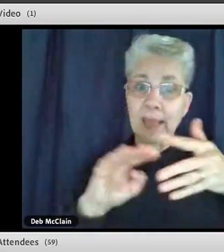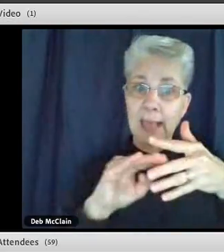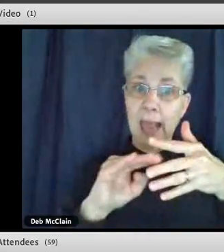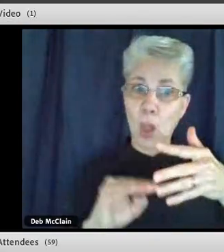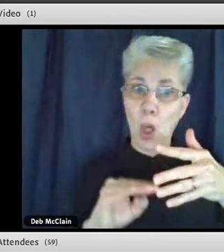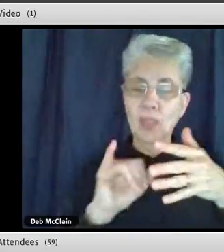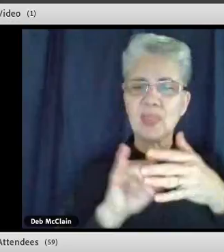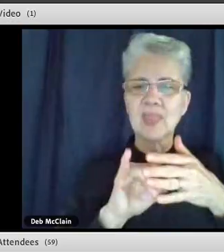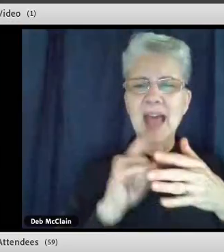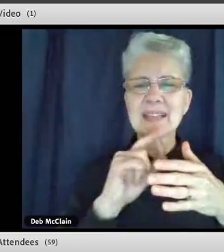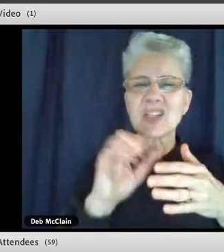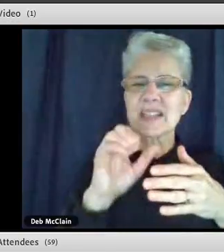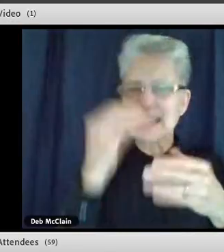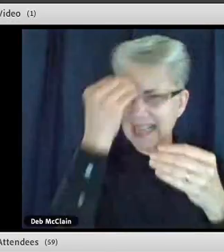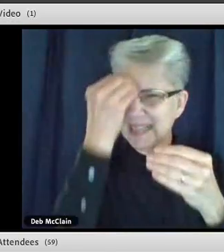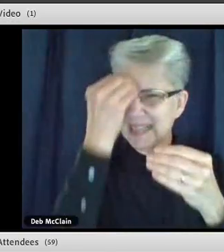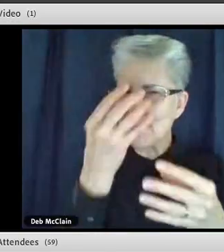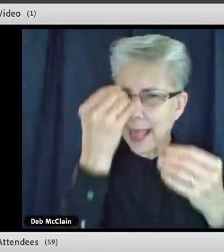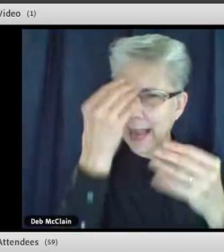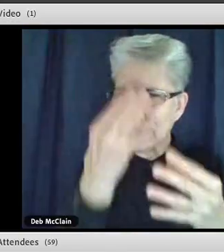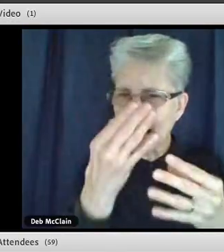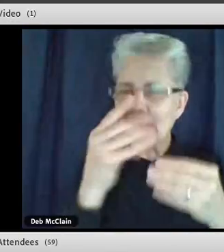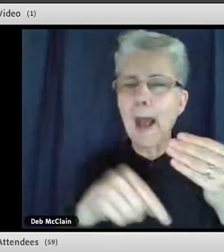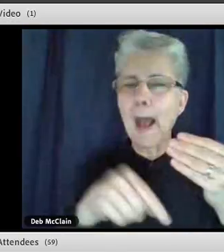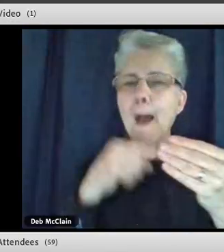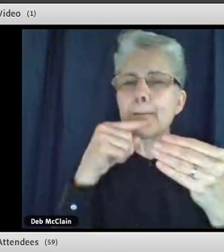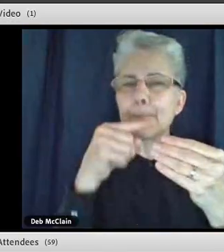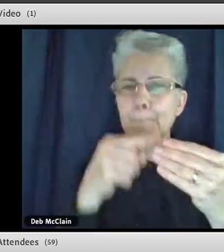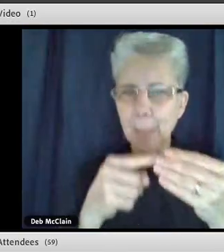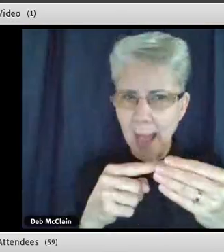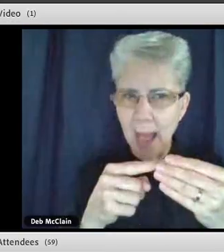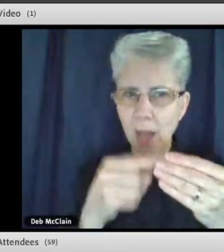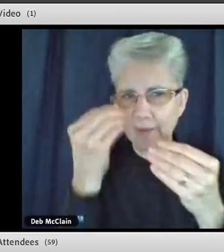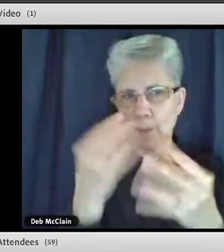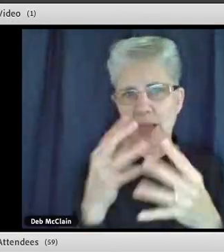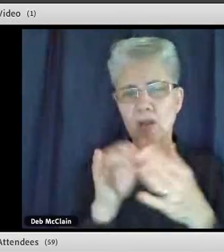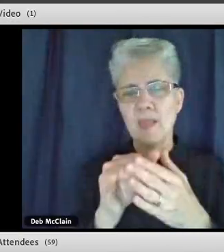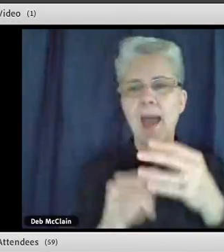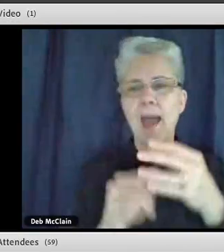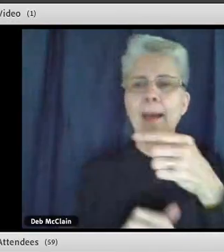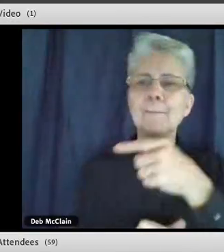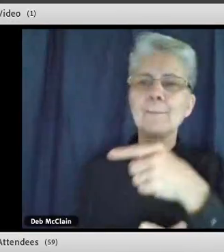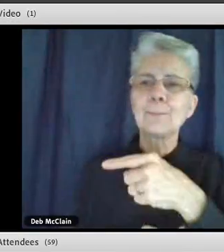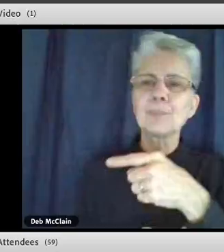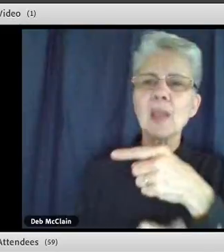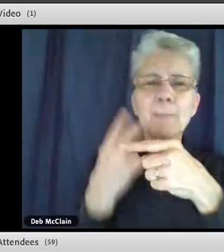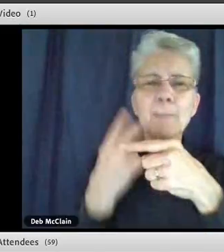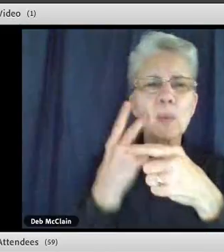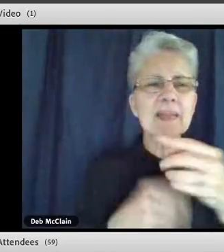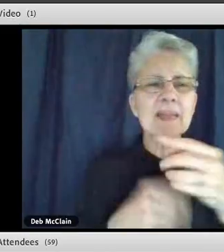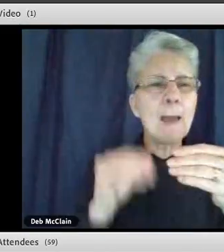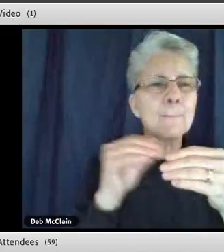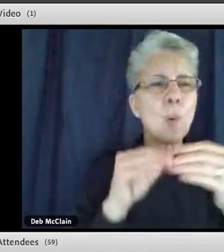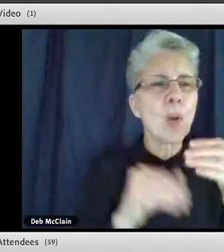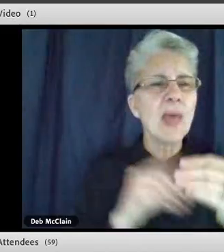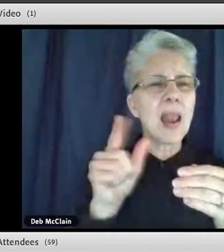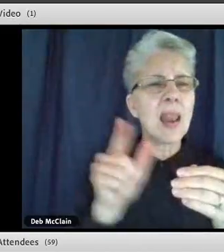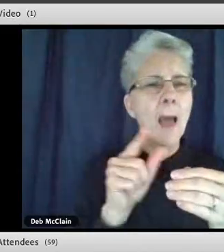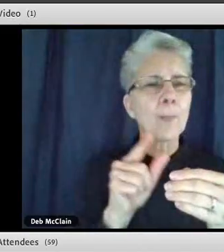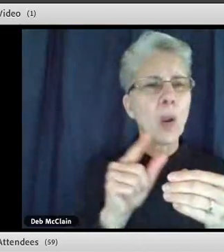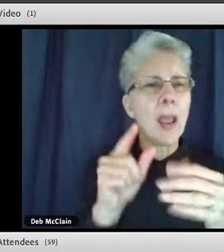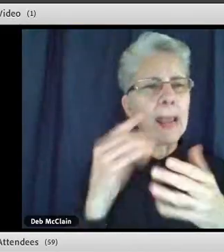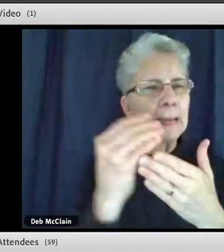primarily metadata, right? So information about information. But we see this beyond the library catalog as well all